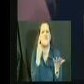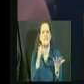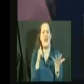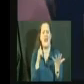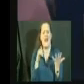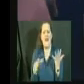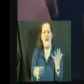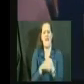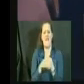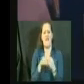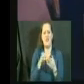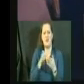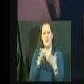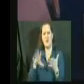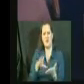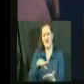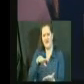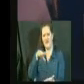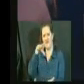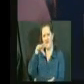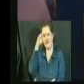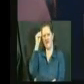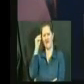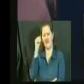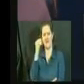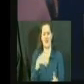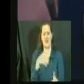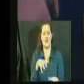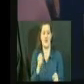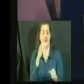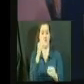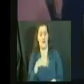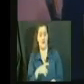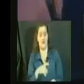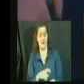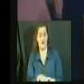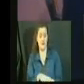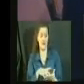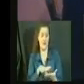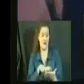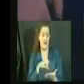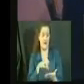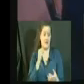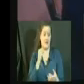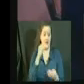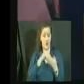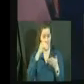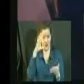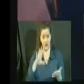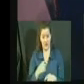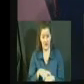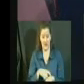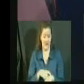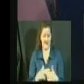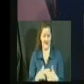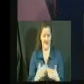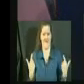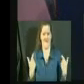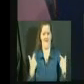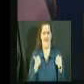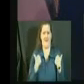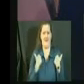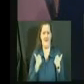the student's learning. That takes the teacher's time, it takes the student's time. To me, it's just